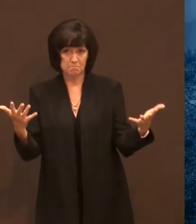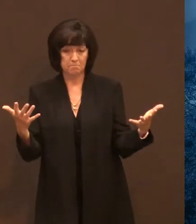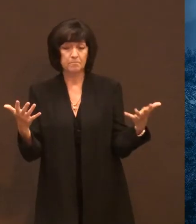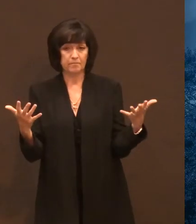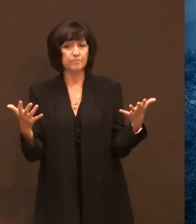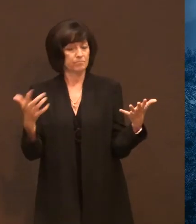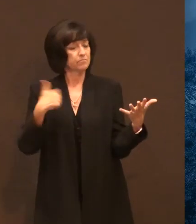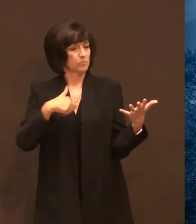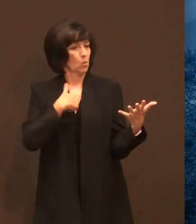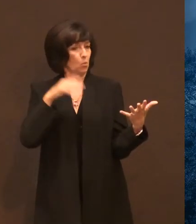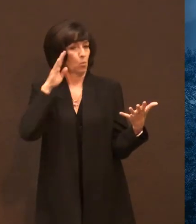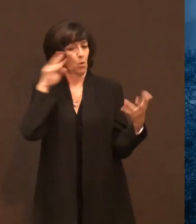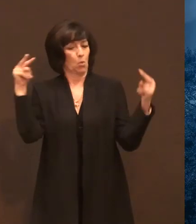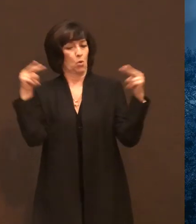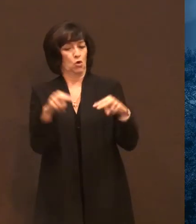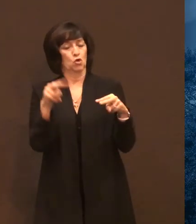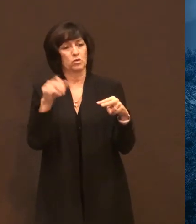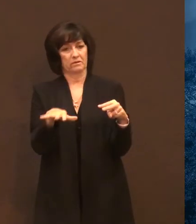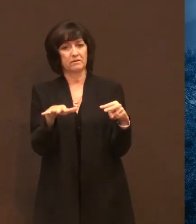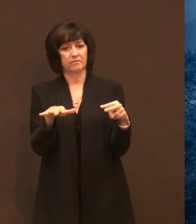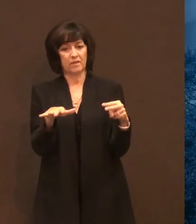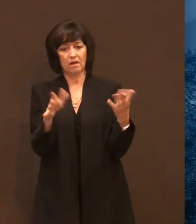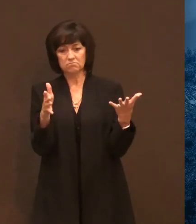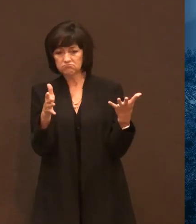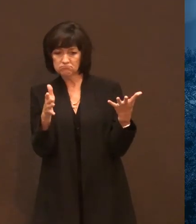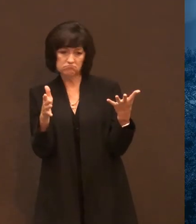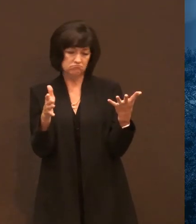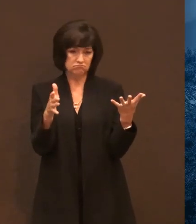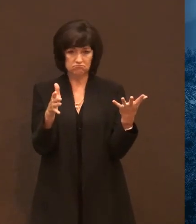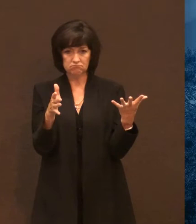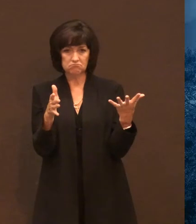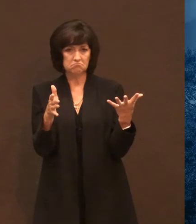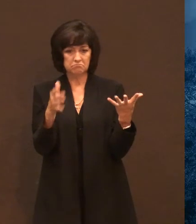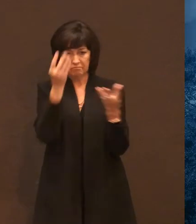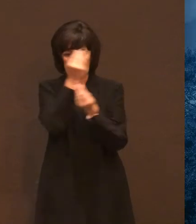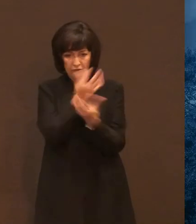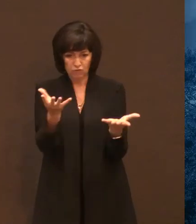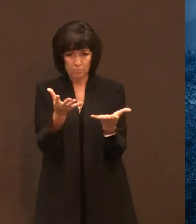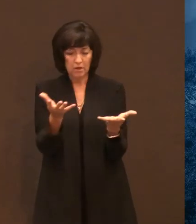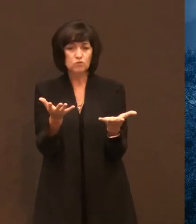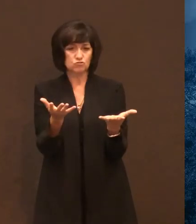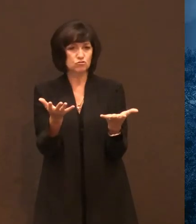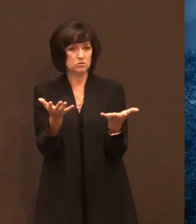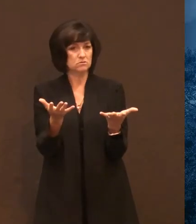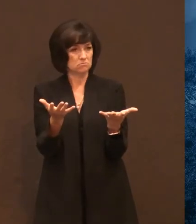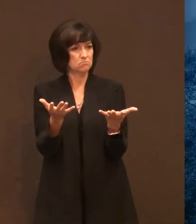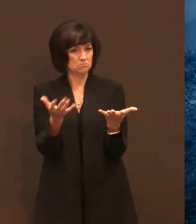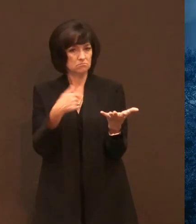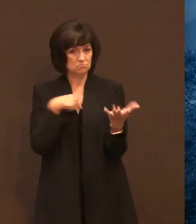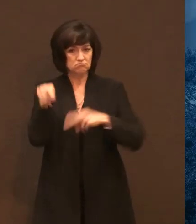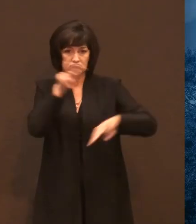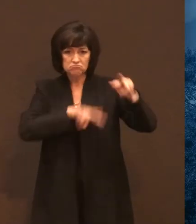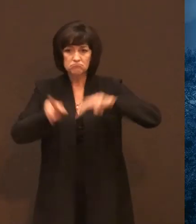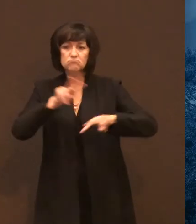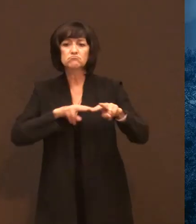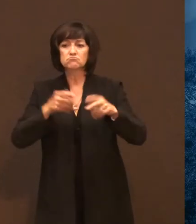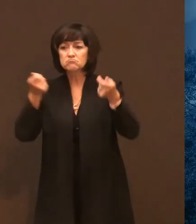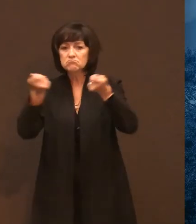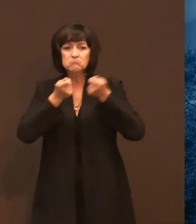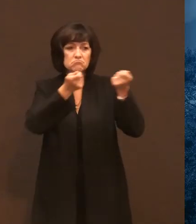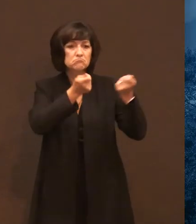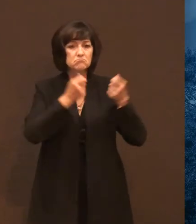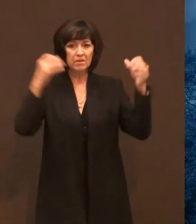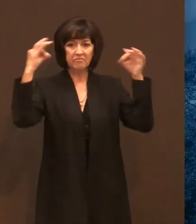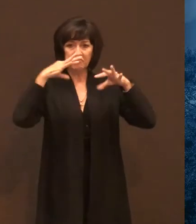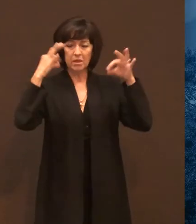an informed decision based on the health of the community on the ground and the level